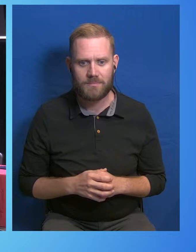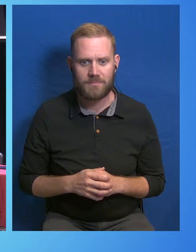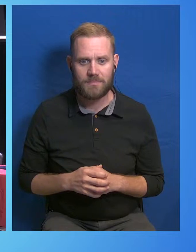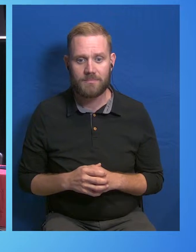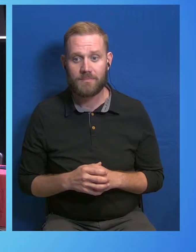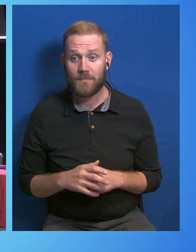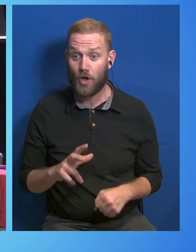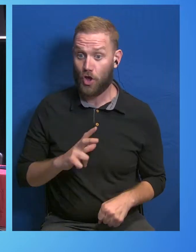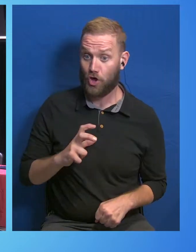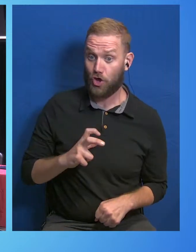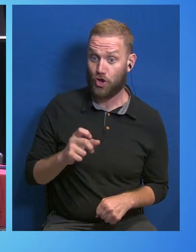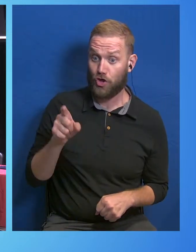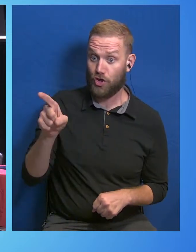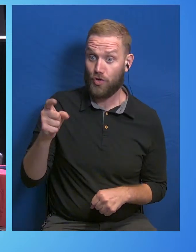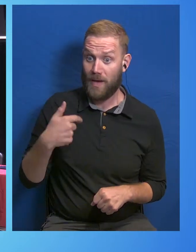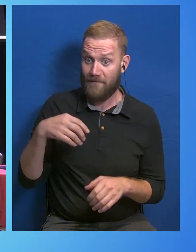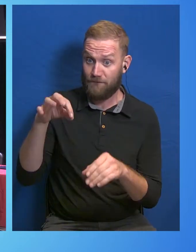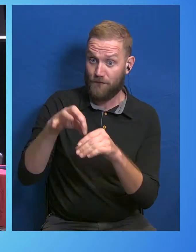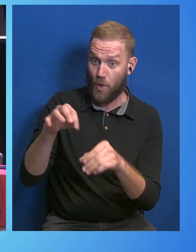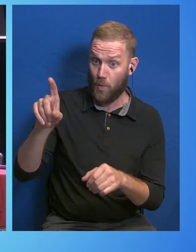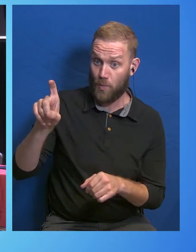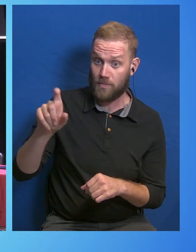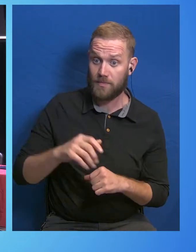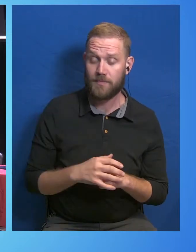Board Member Earl, do you have a vote?